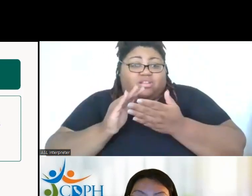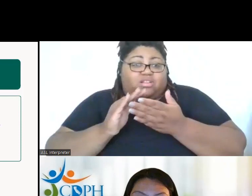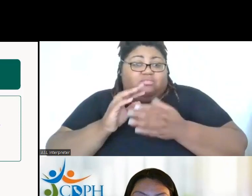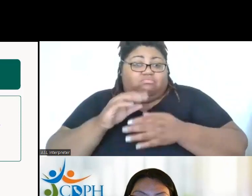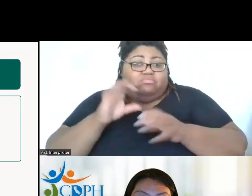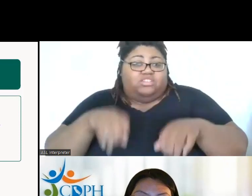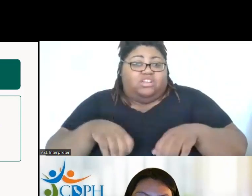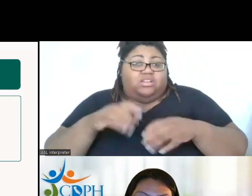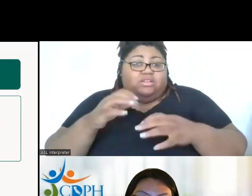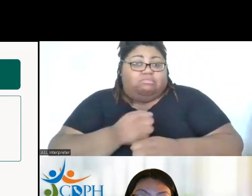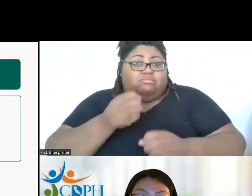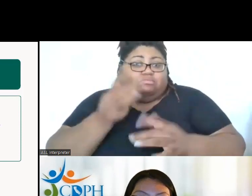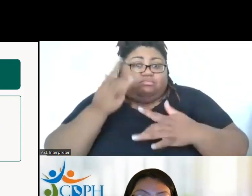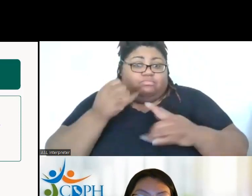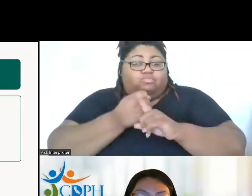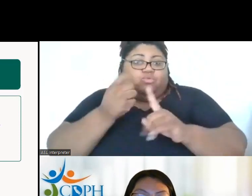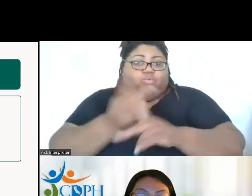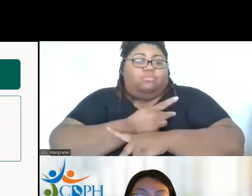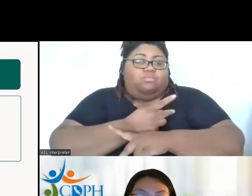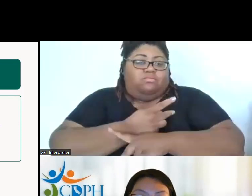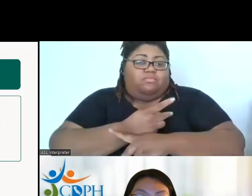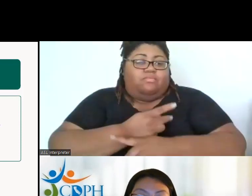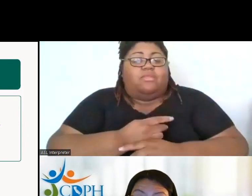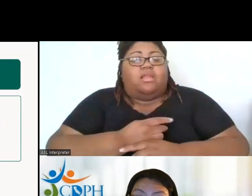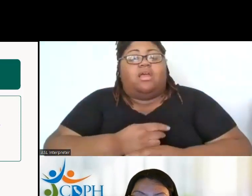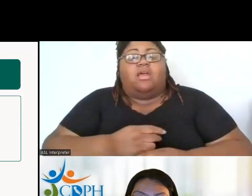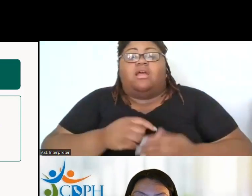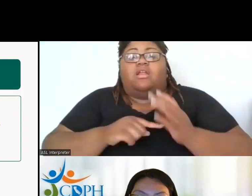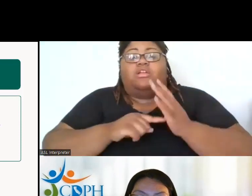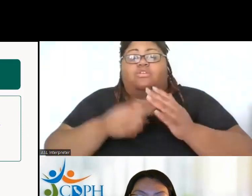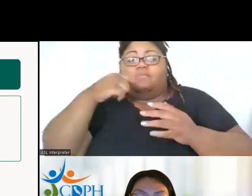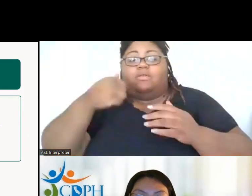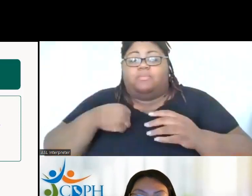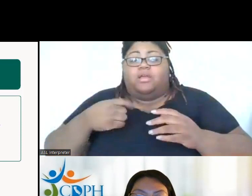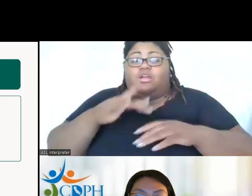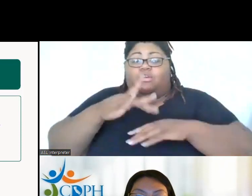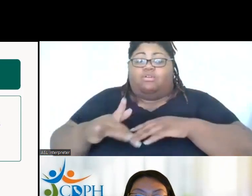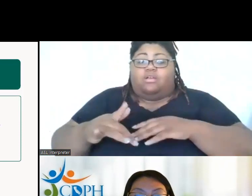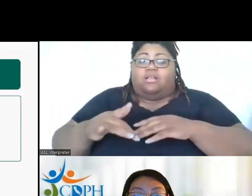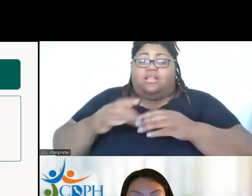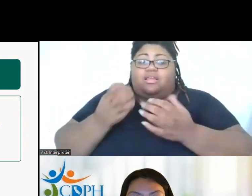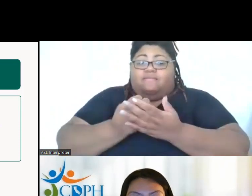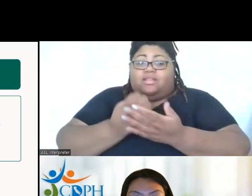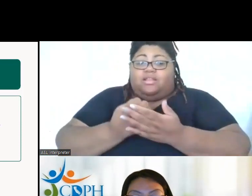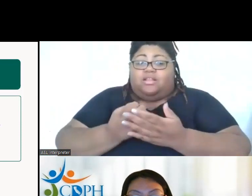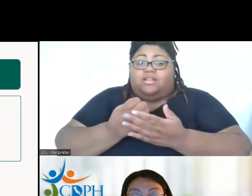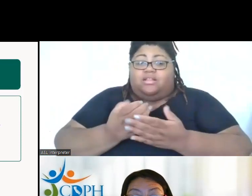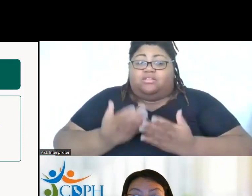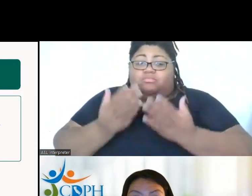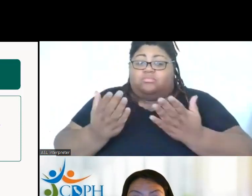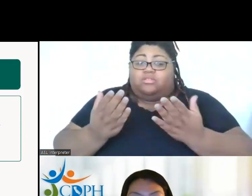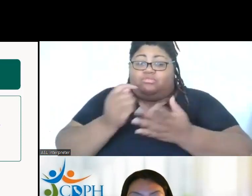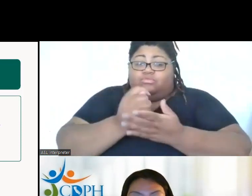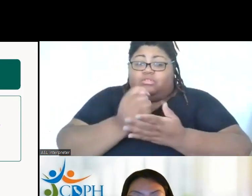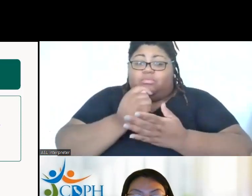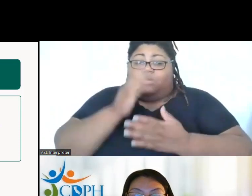One reason that's personally very important to me is that early evidence, but growing evidence, suggests that treatments may actually lower the risk of developing long